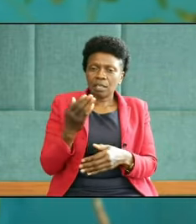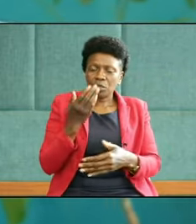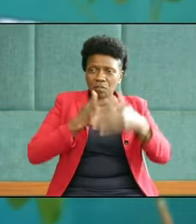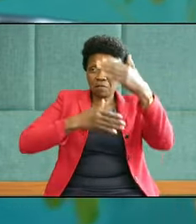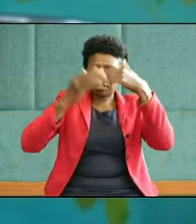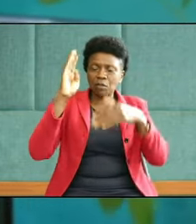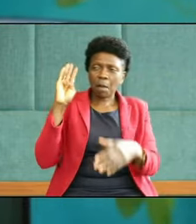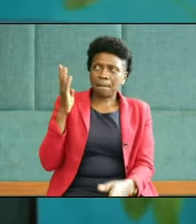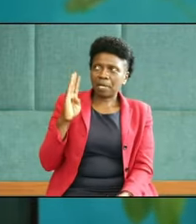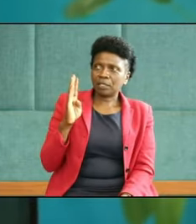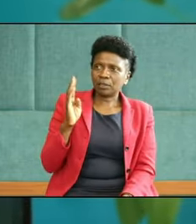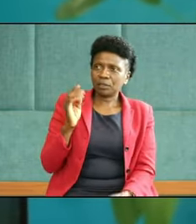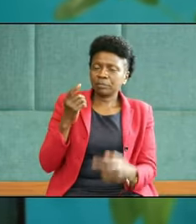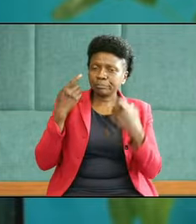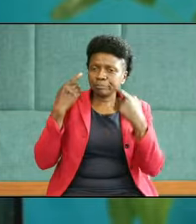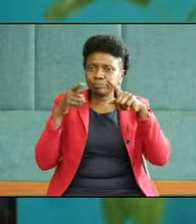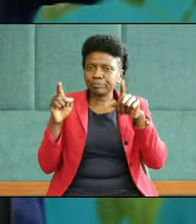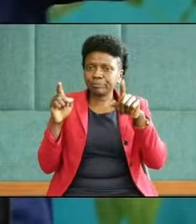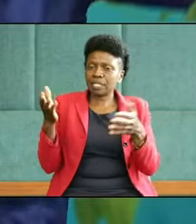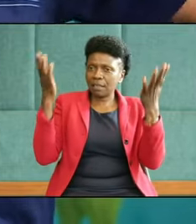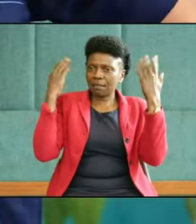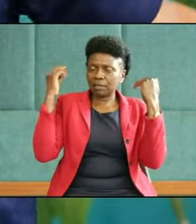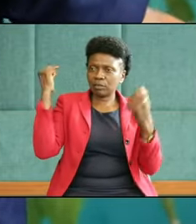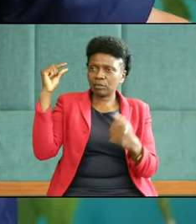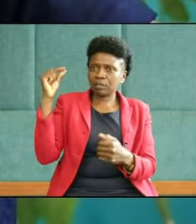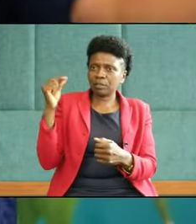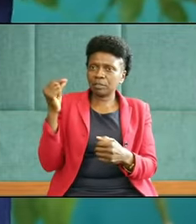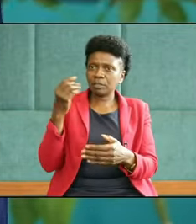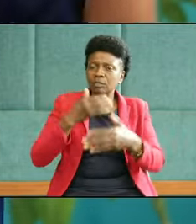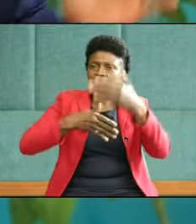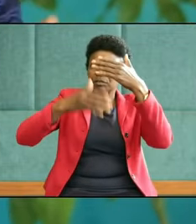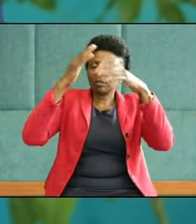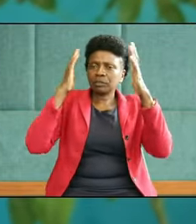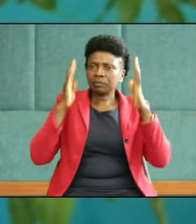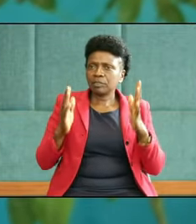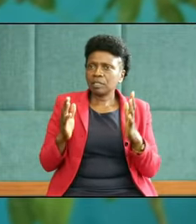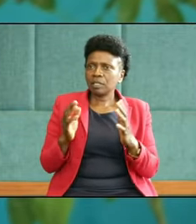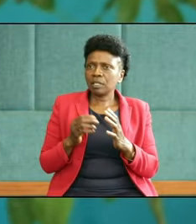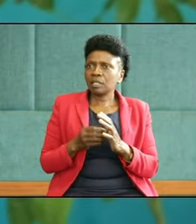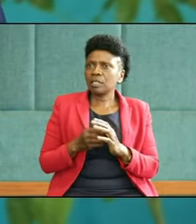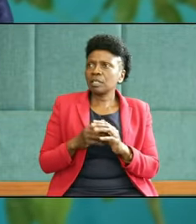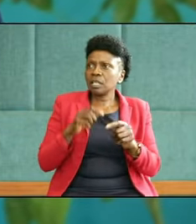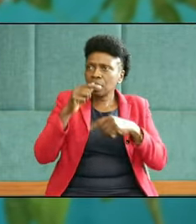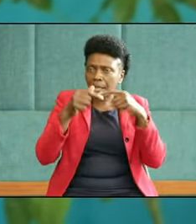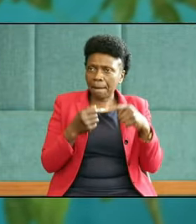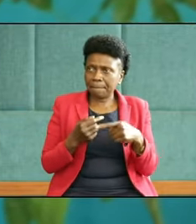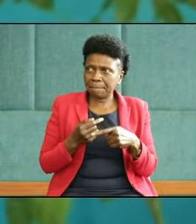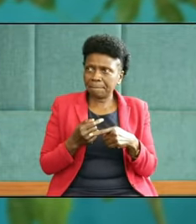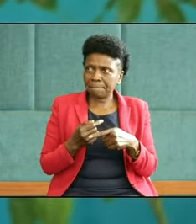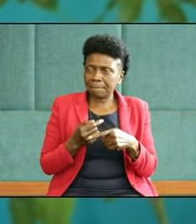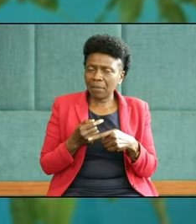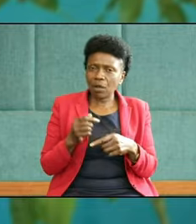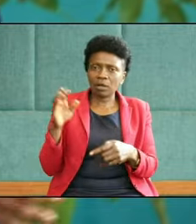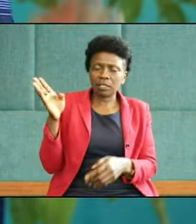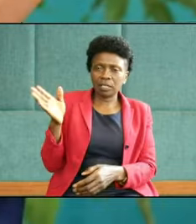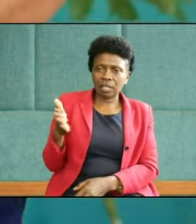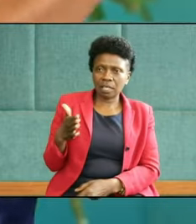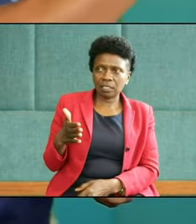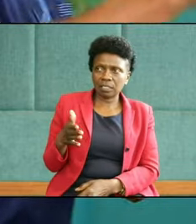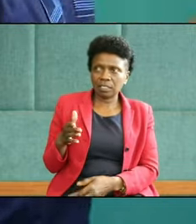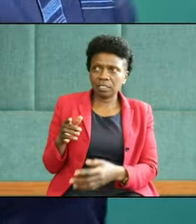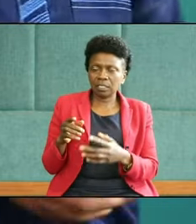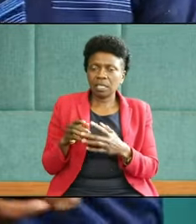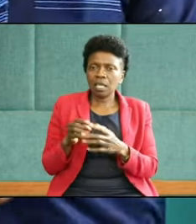I proclaimed this everlasting gospel. University student, they show up every morning and evening. On Thursday, I